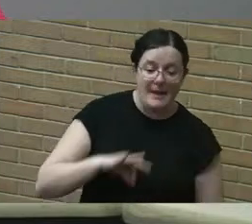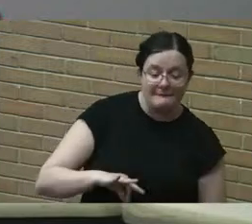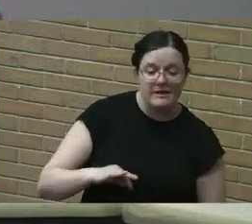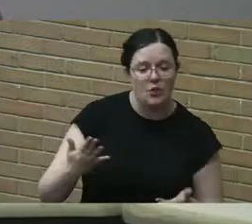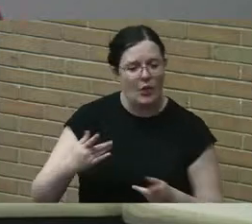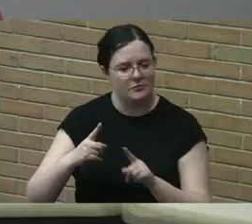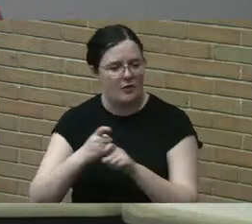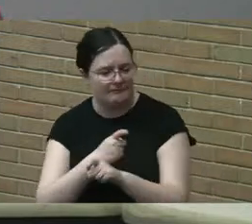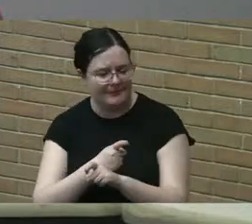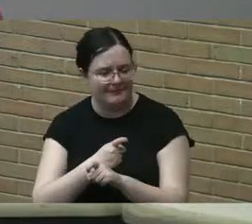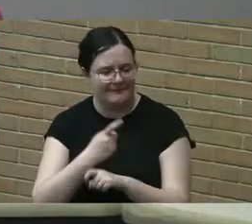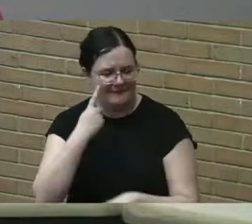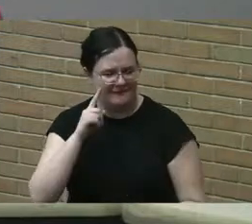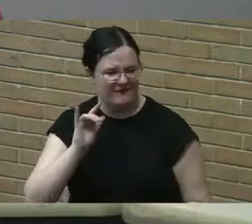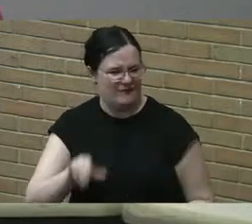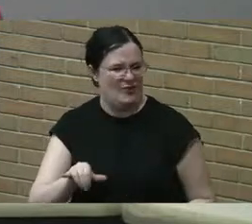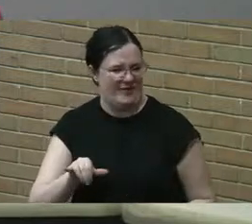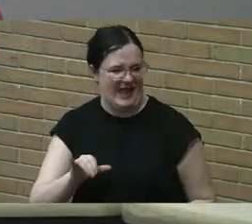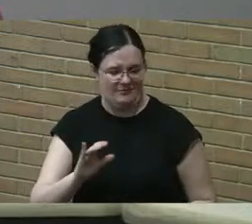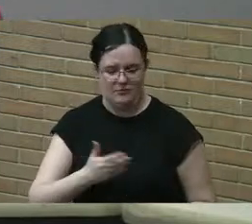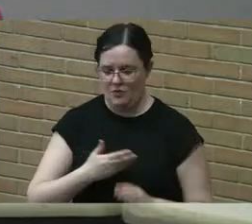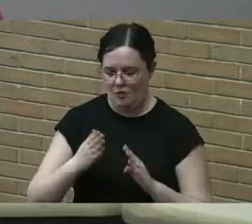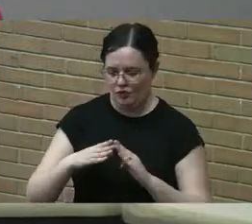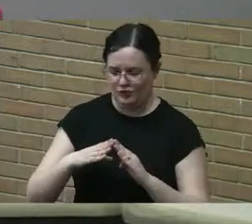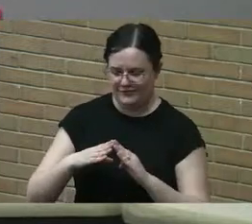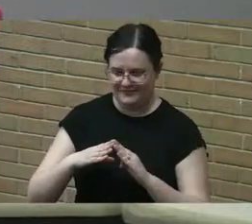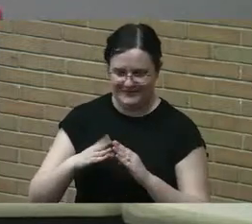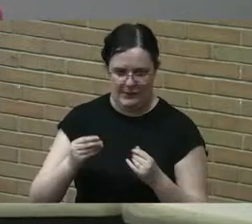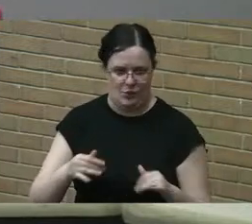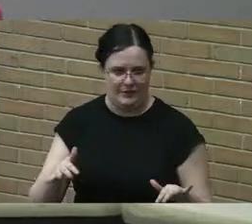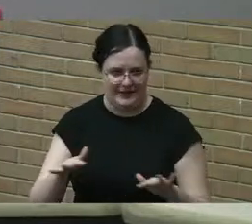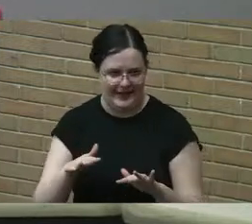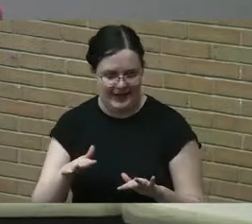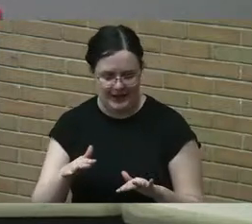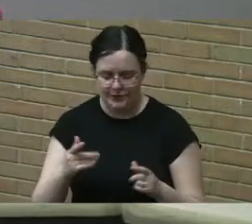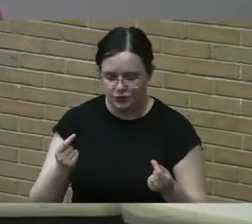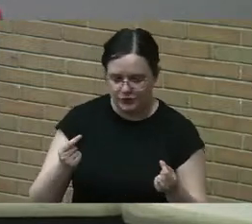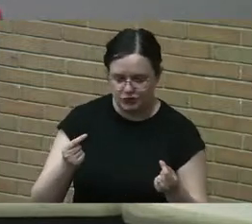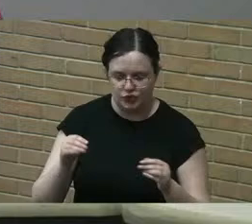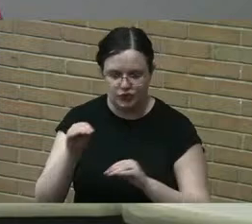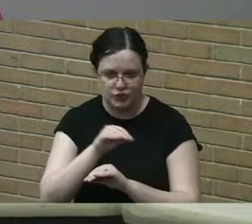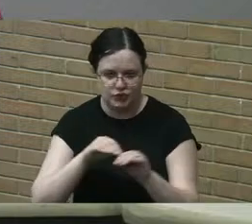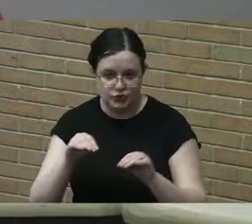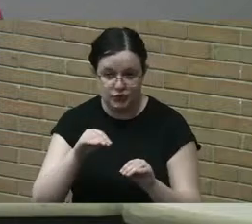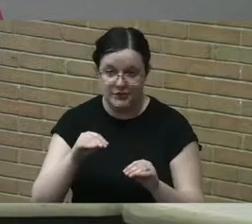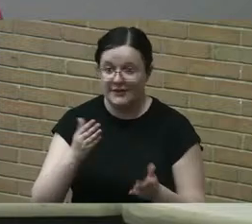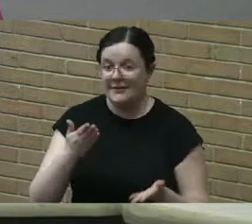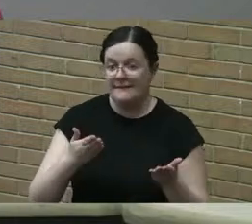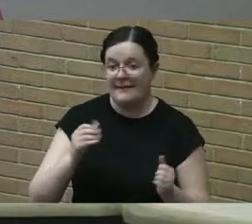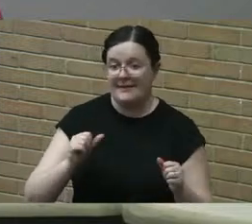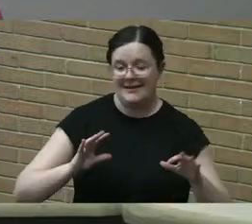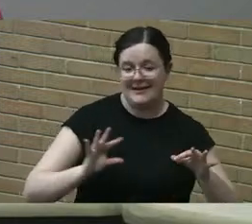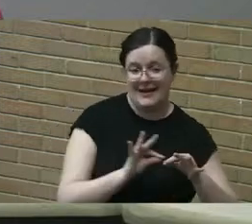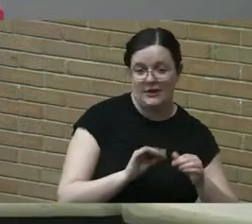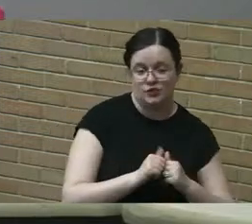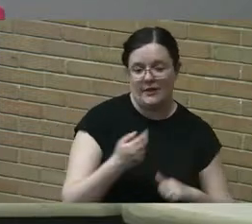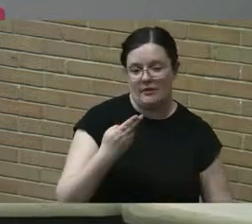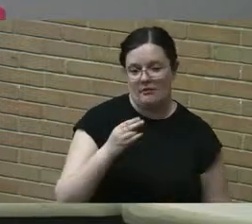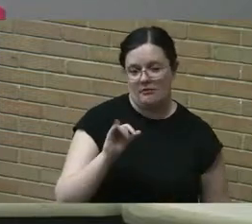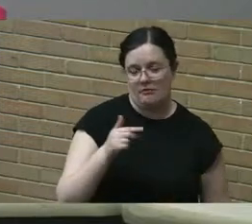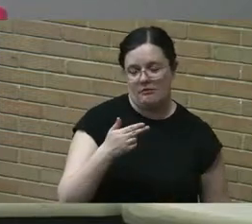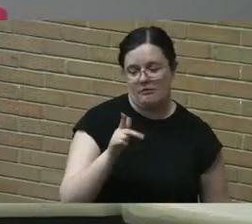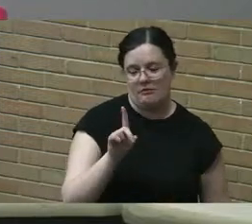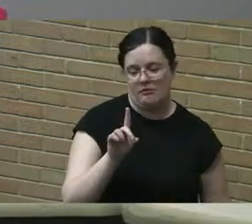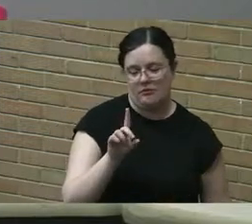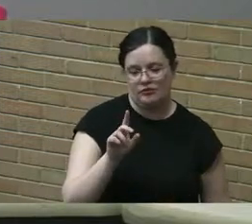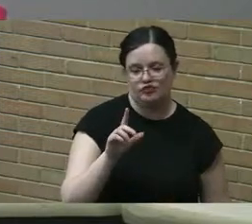regarding consolidating the town's holdings and the potential for facilitating a connection to the Highland Crossing Trail.